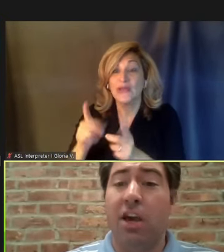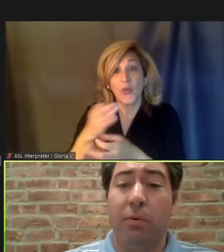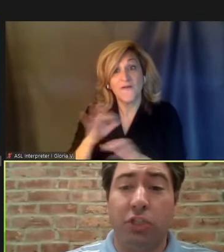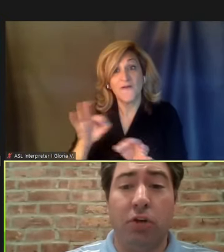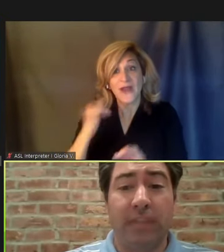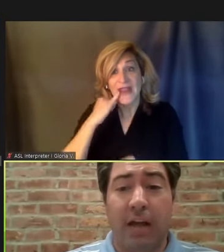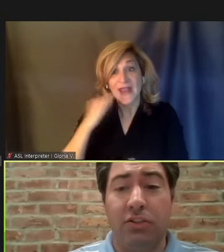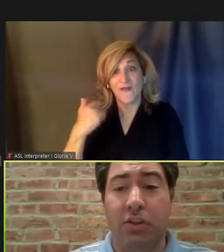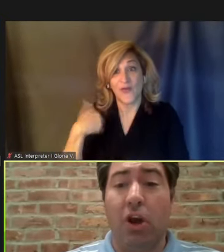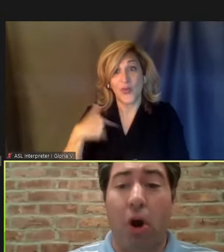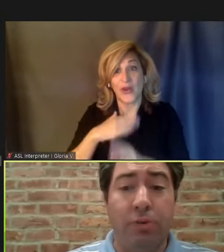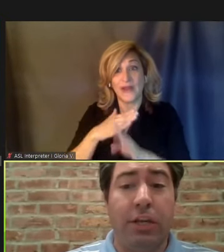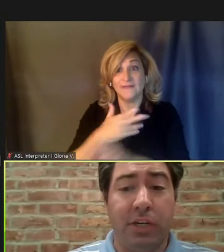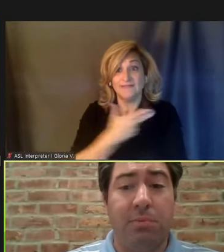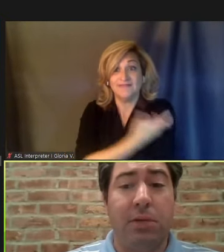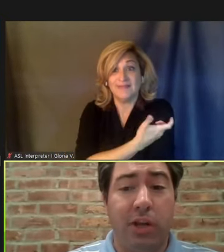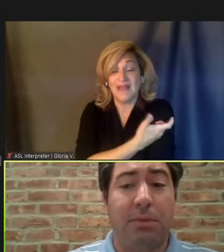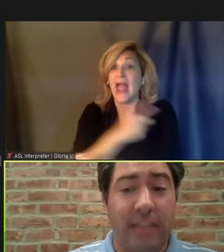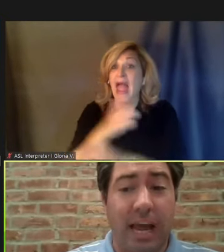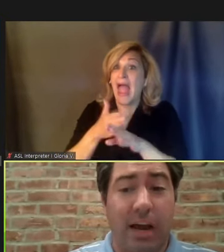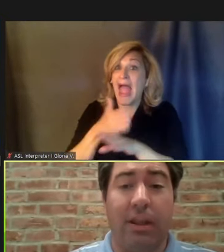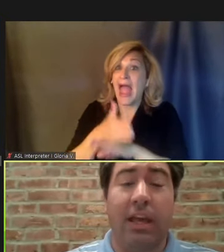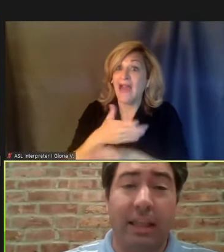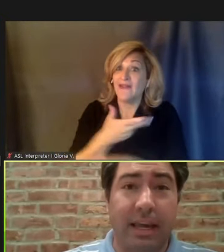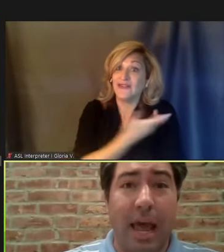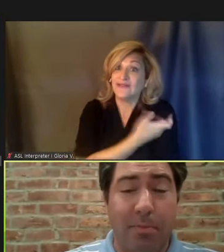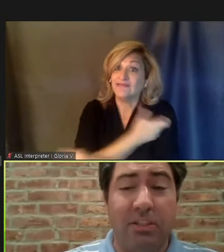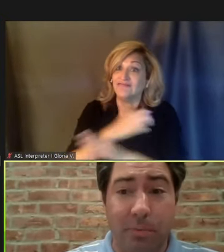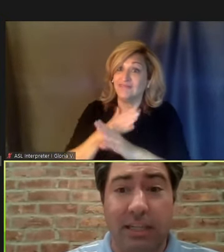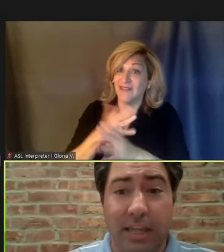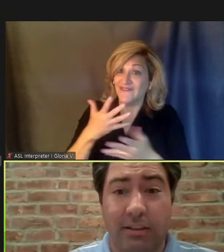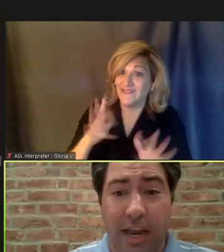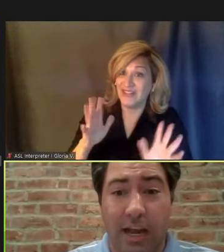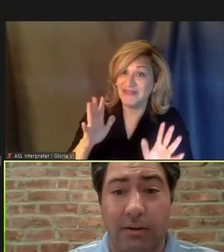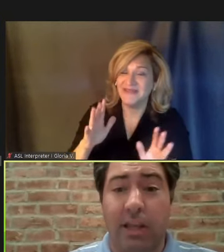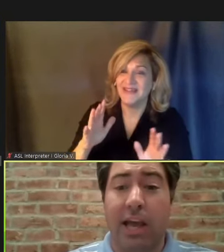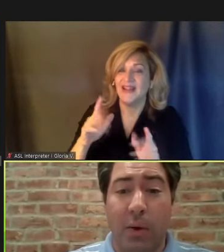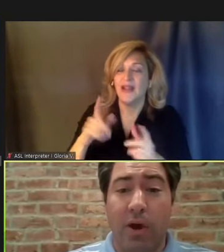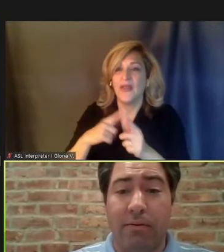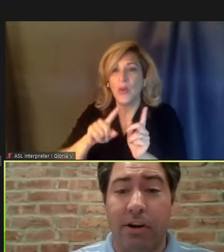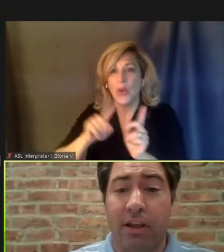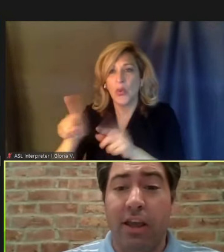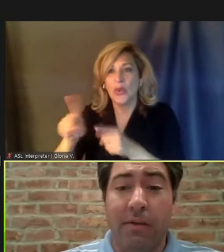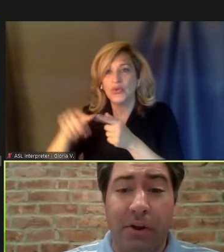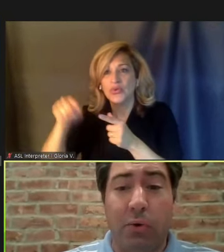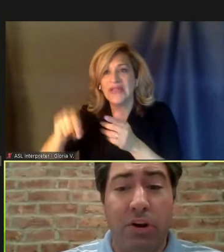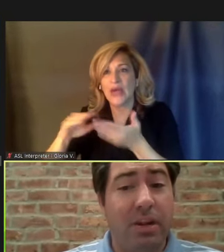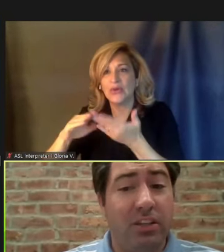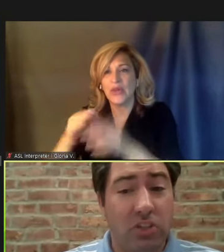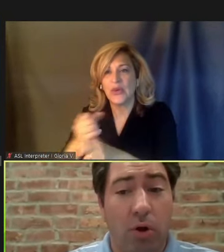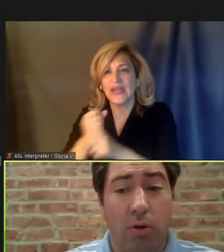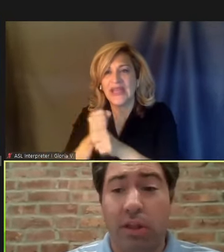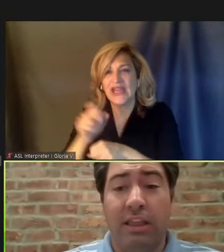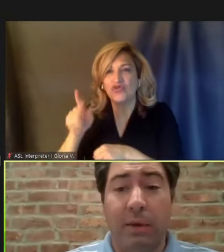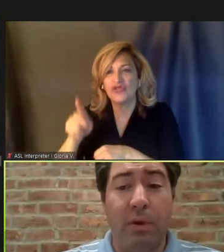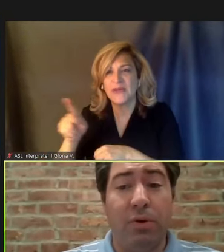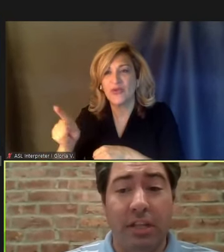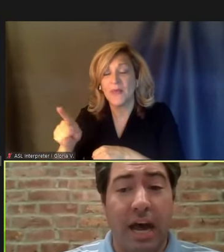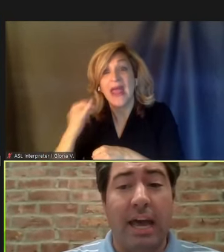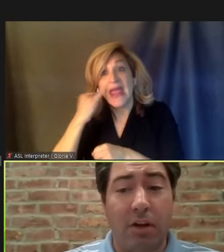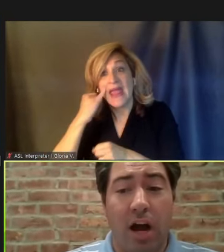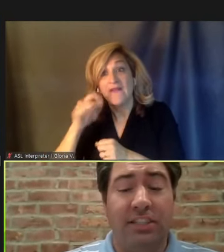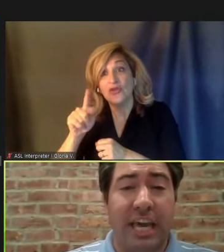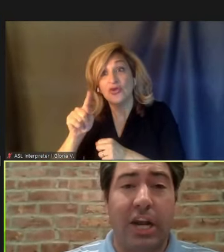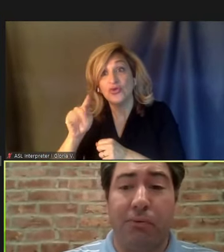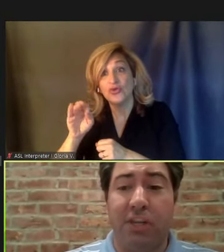vaccinated, we drove down to the only Krispy Kreme in town that happens to be downtown. However, if there would have been a toll, then we would